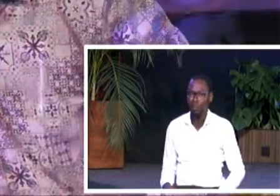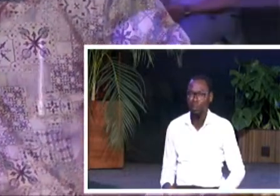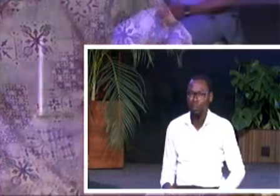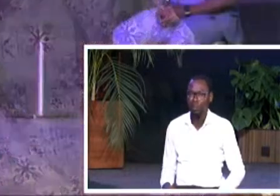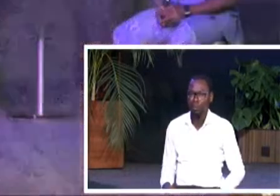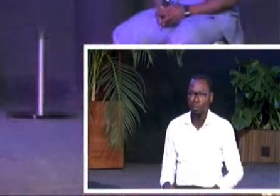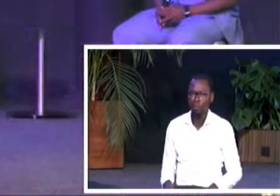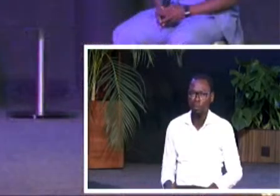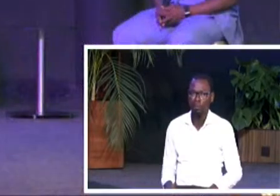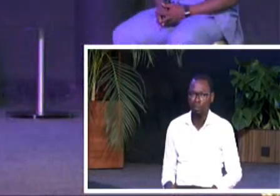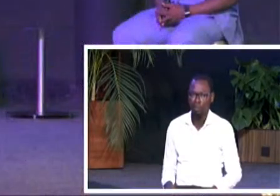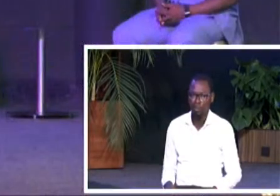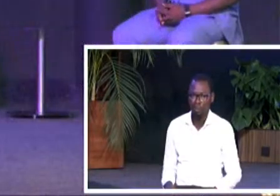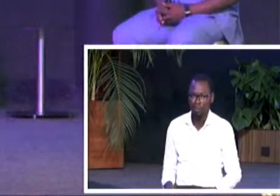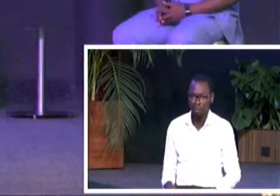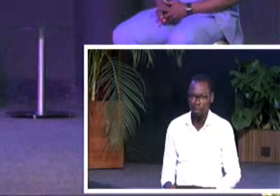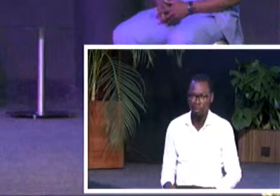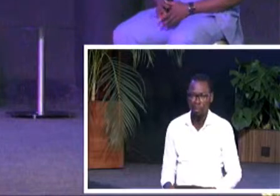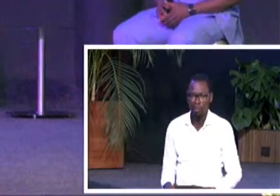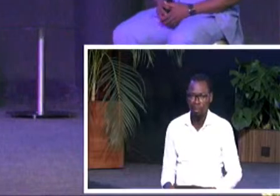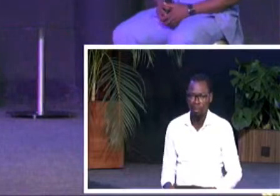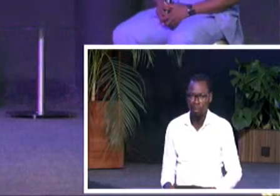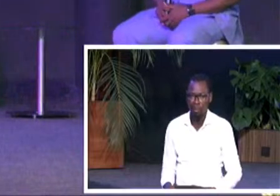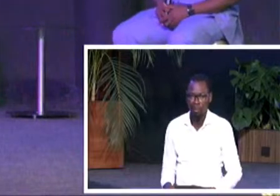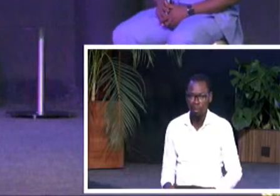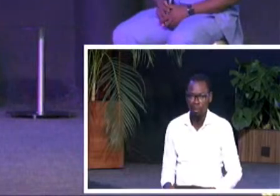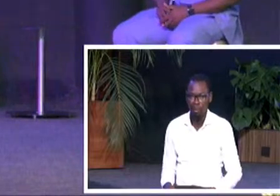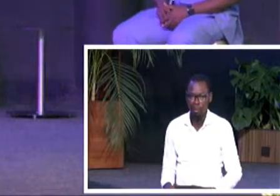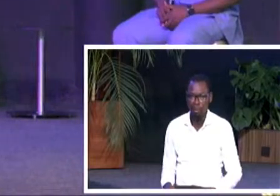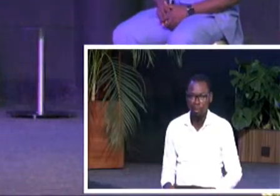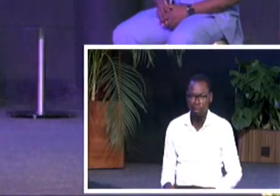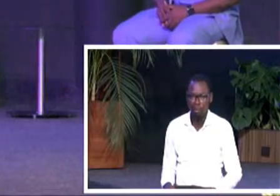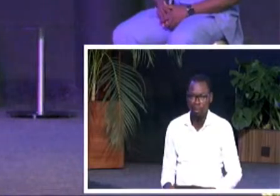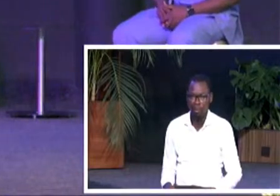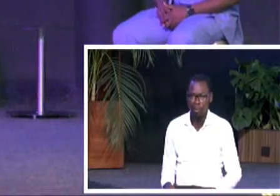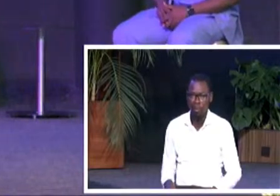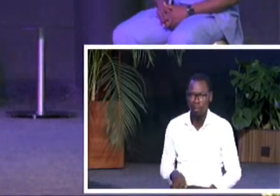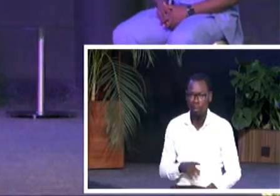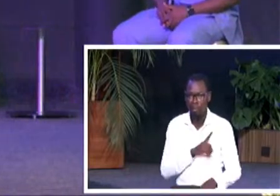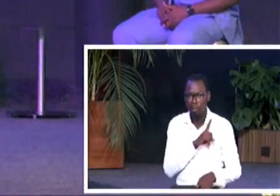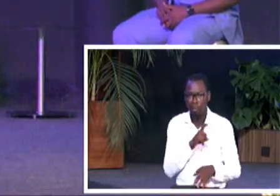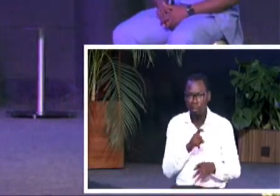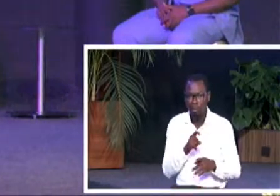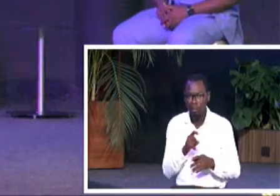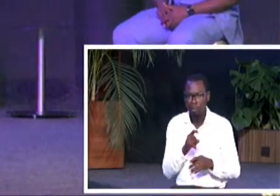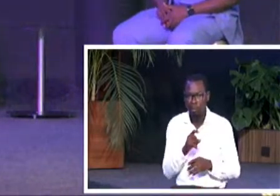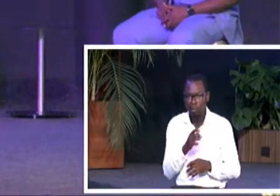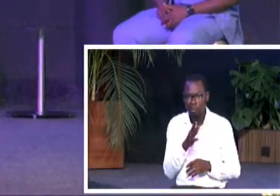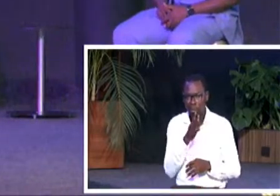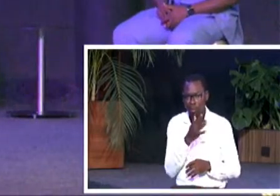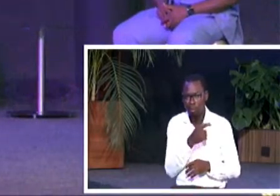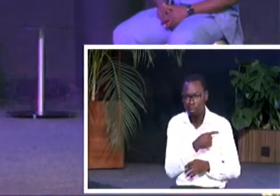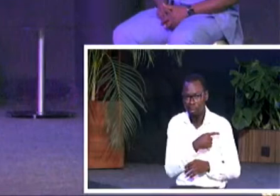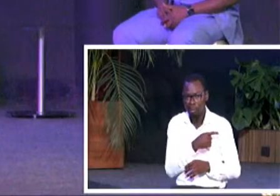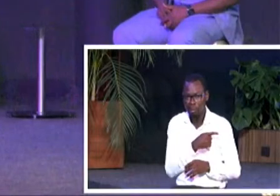Please, my name is John. John? Yes, please. Okay, John, go ahead. Please, my question is to Madame Krobo Edusei.